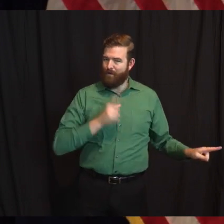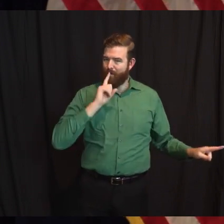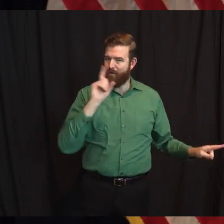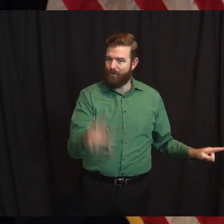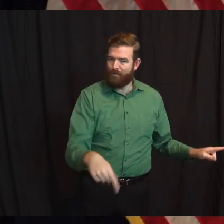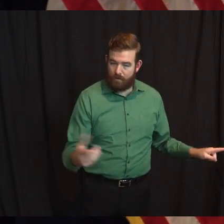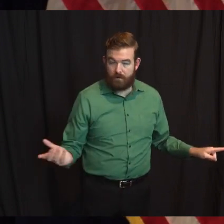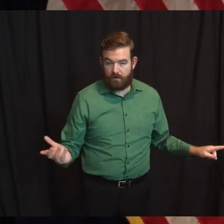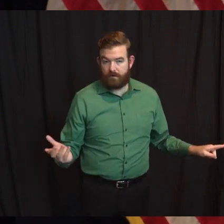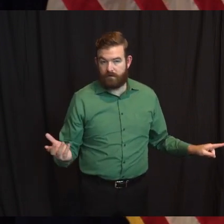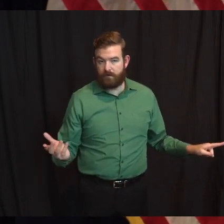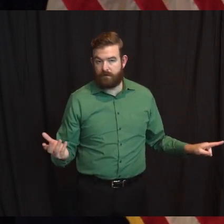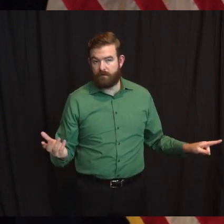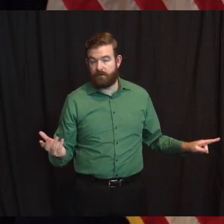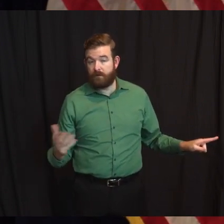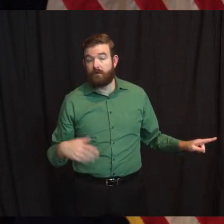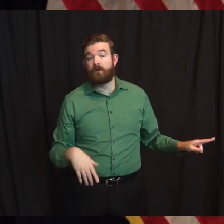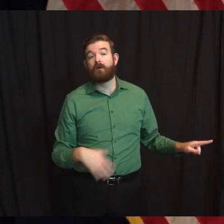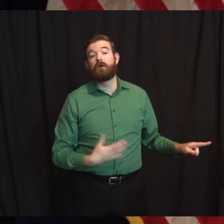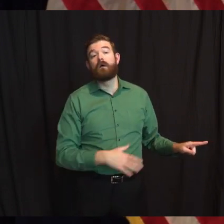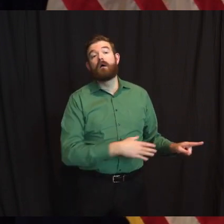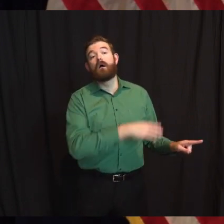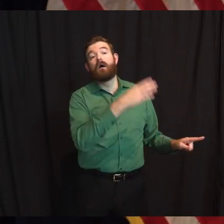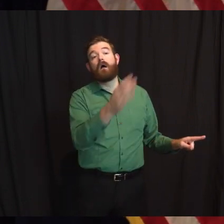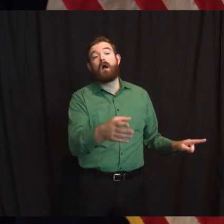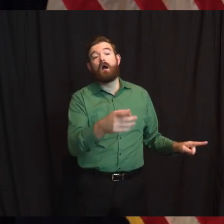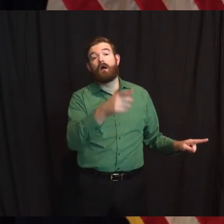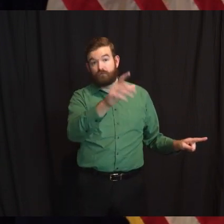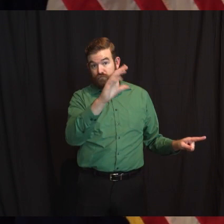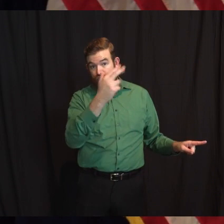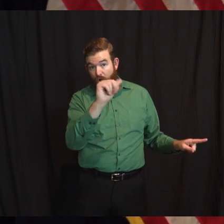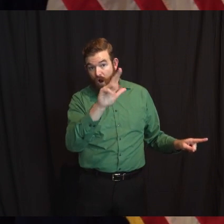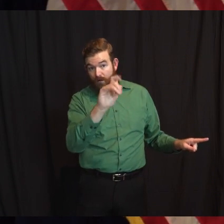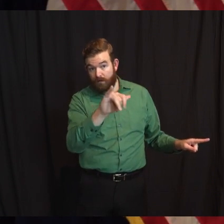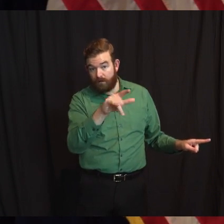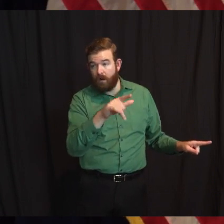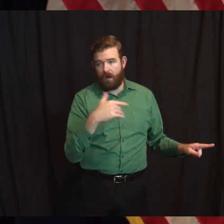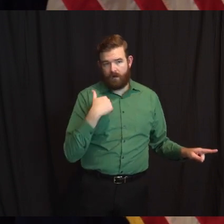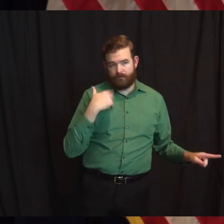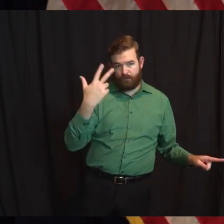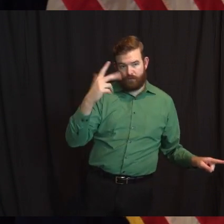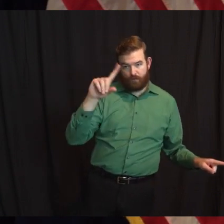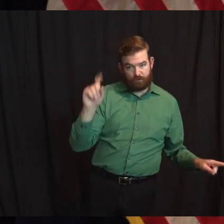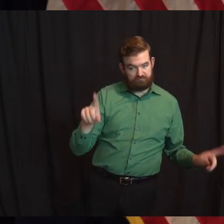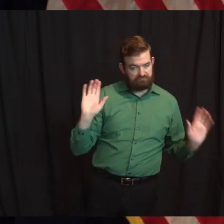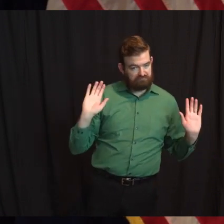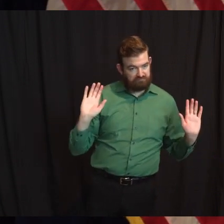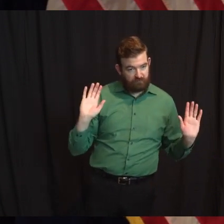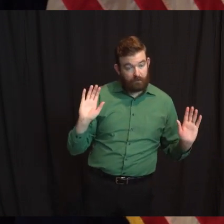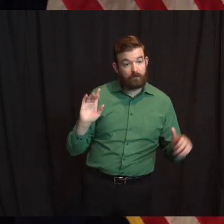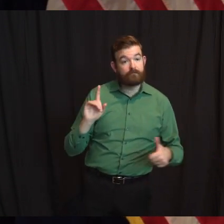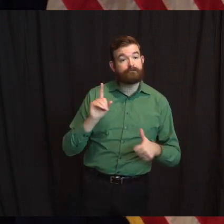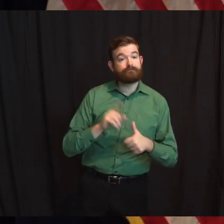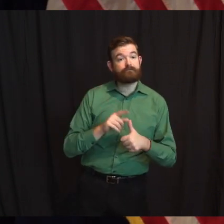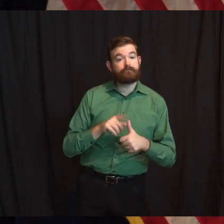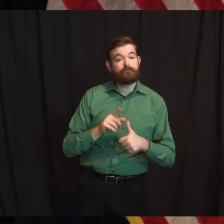please. Thank you, Governor. I have 3 questions, if that's okay. Yeah. The first one, Depends on what the questions